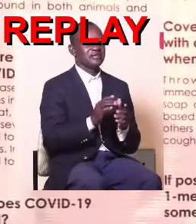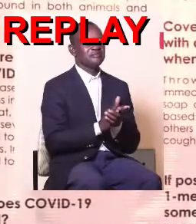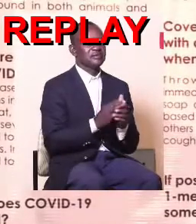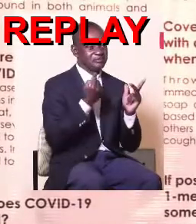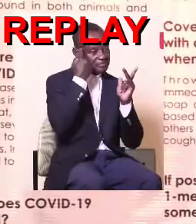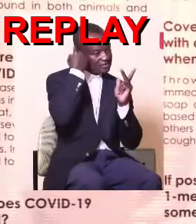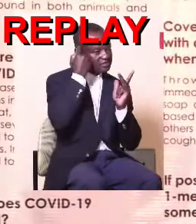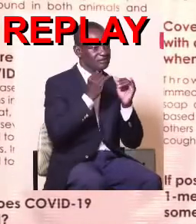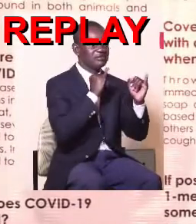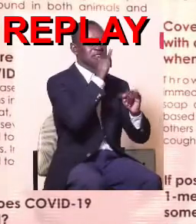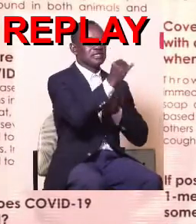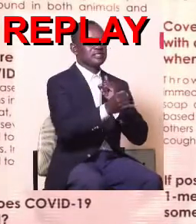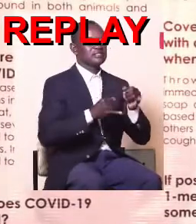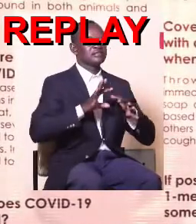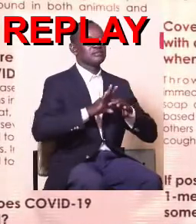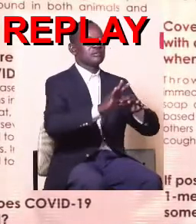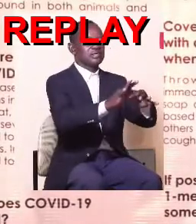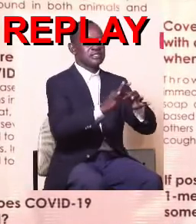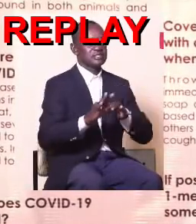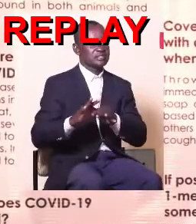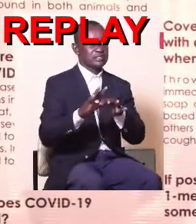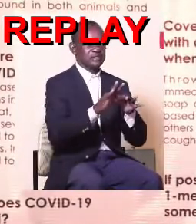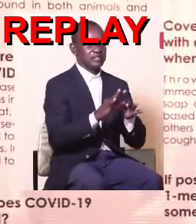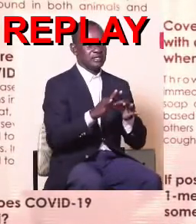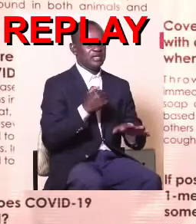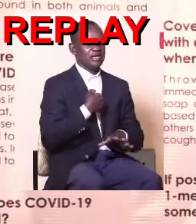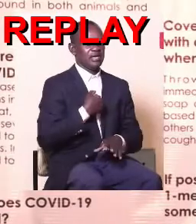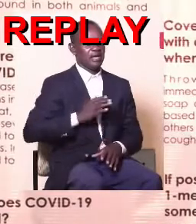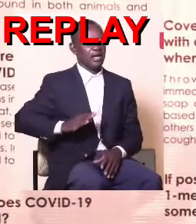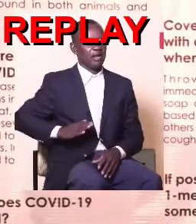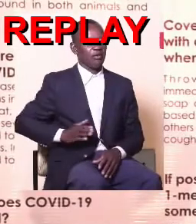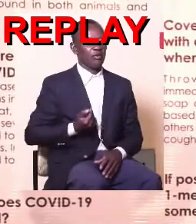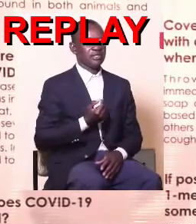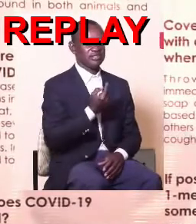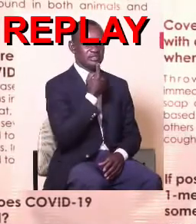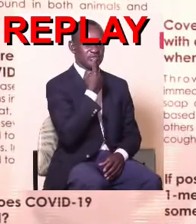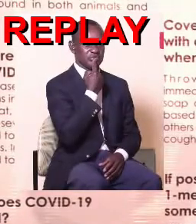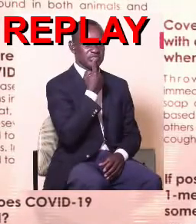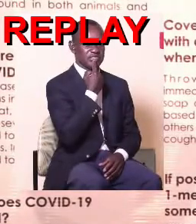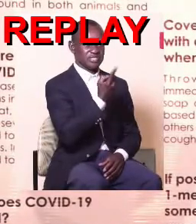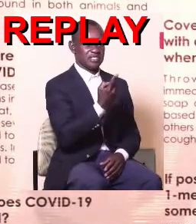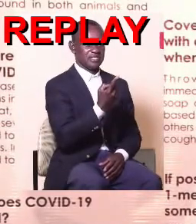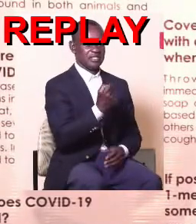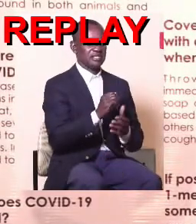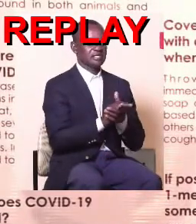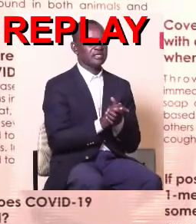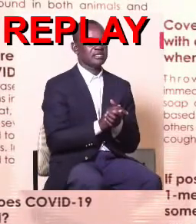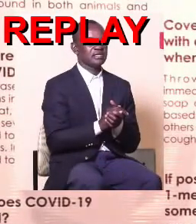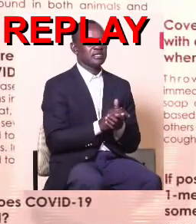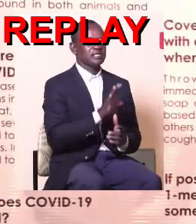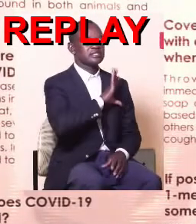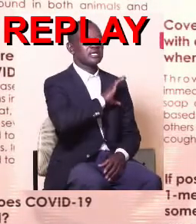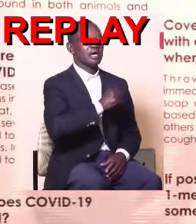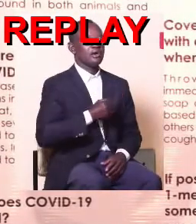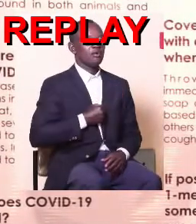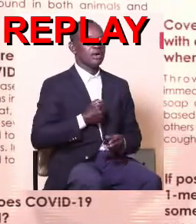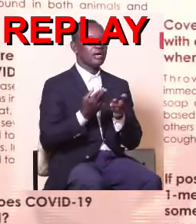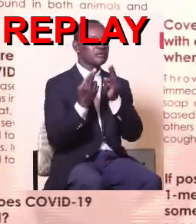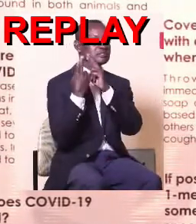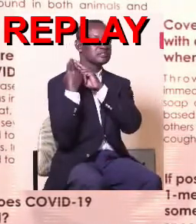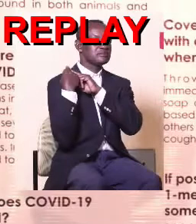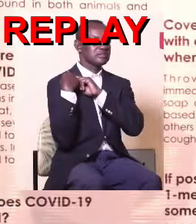and Cooperation, I want to emphasize the point that it's our responsibility